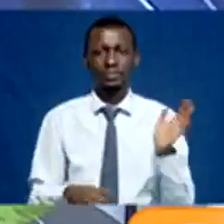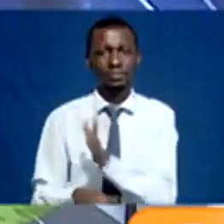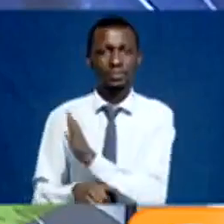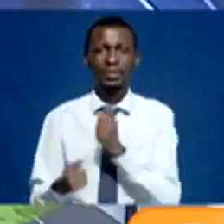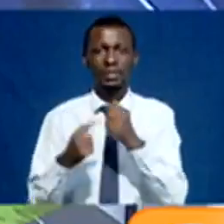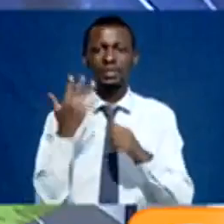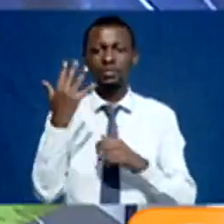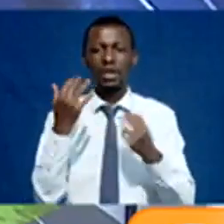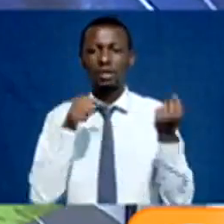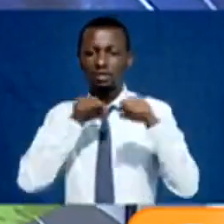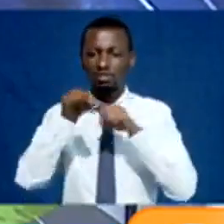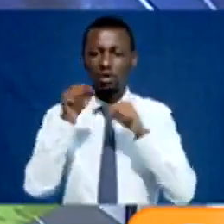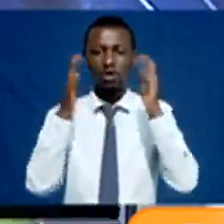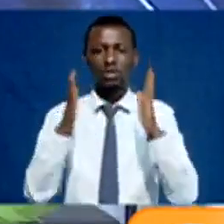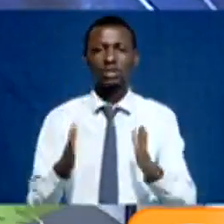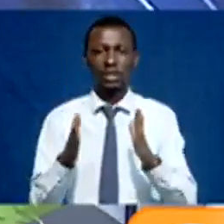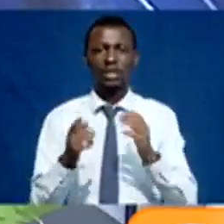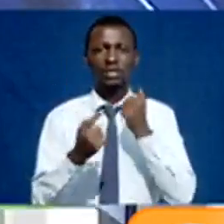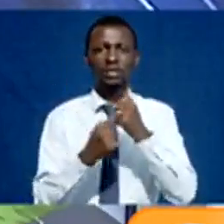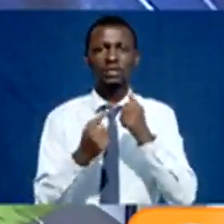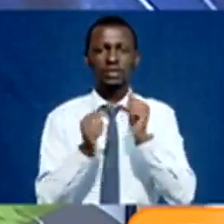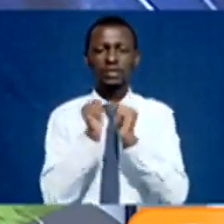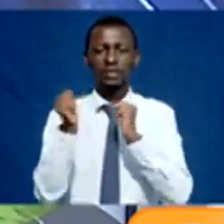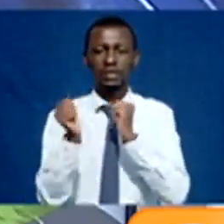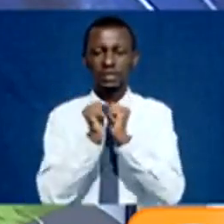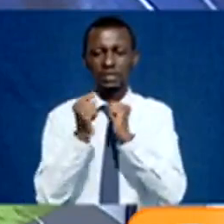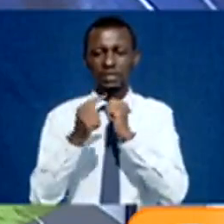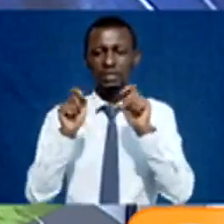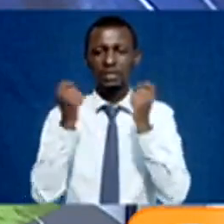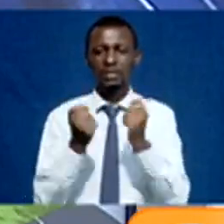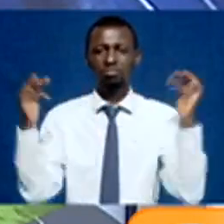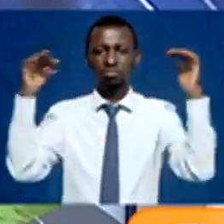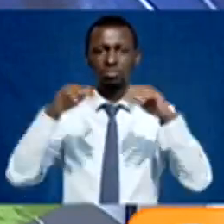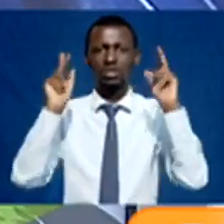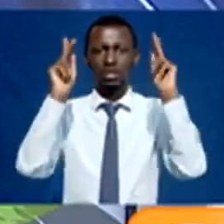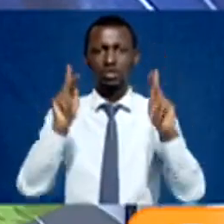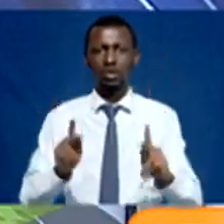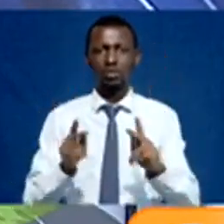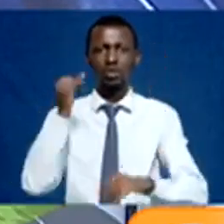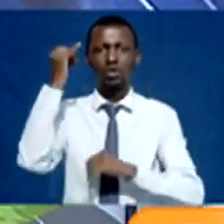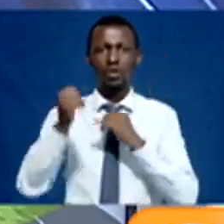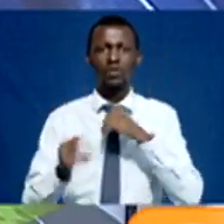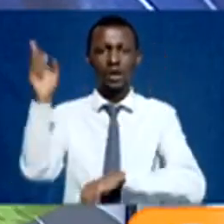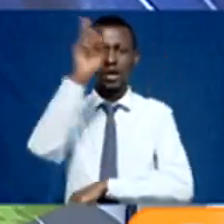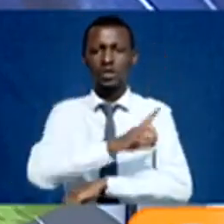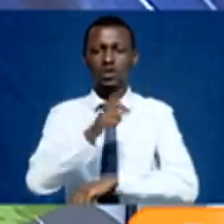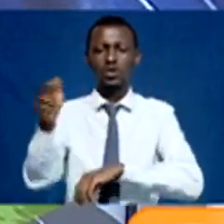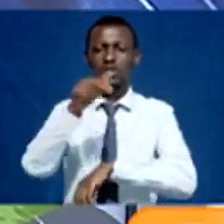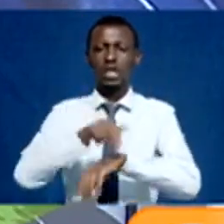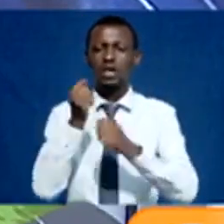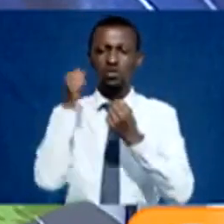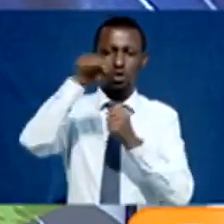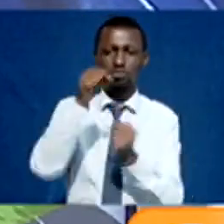65 boxers from 16 teams have converged in Kisumu for the fifth and final leg of the National Boxing League. The bouts are being held at